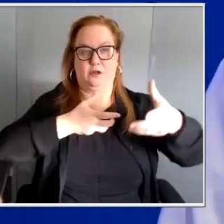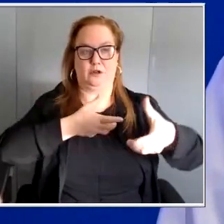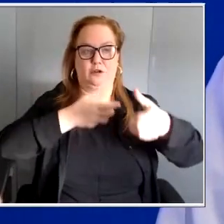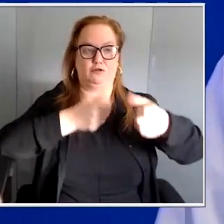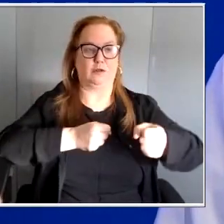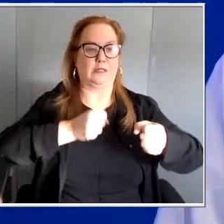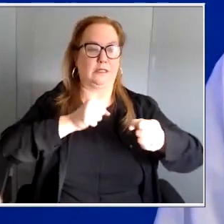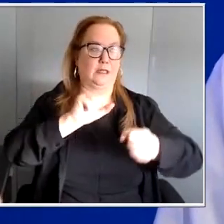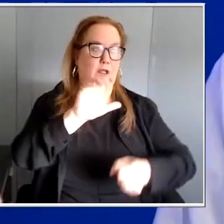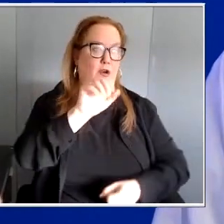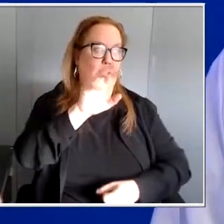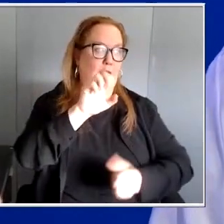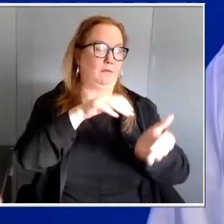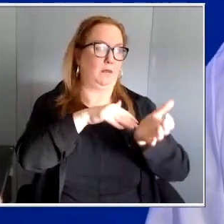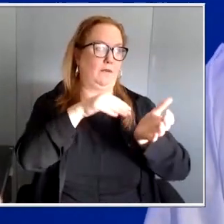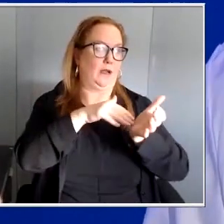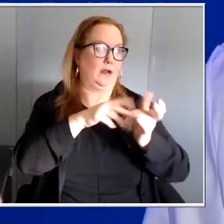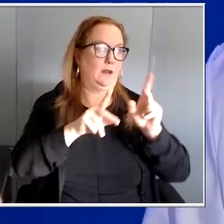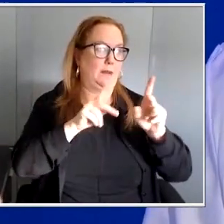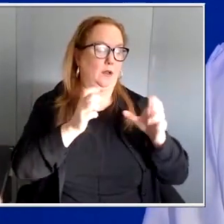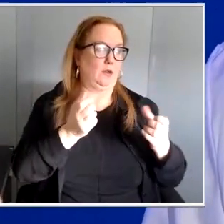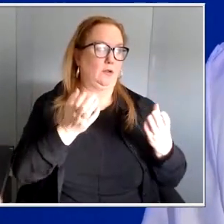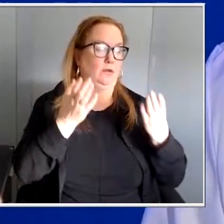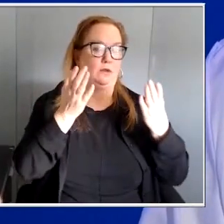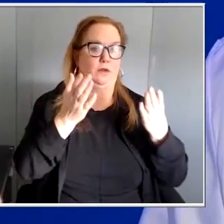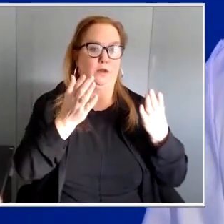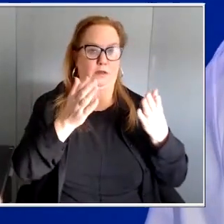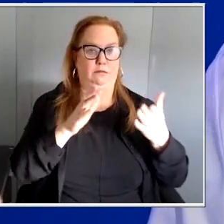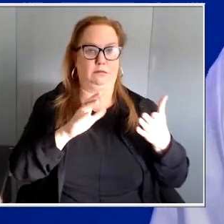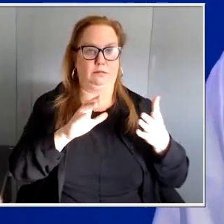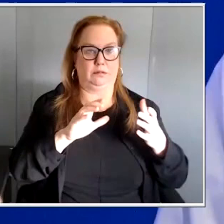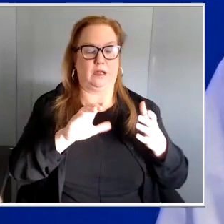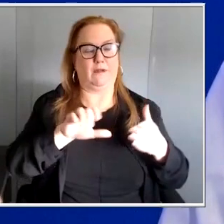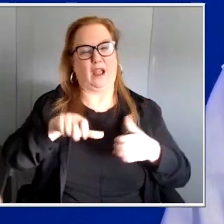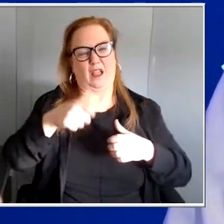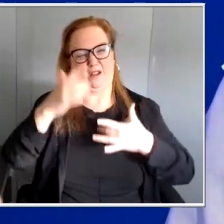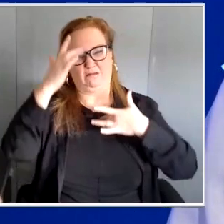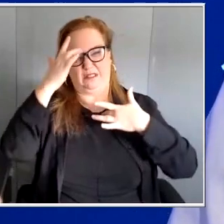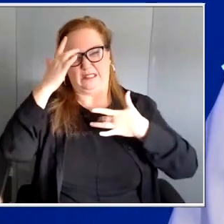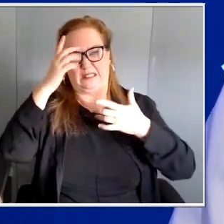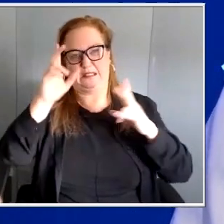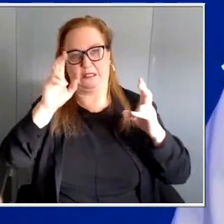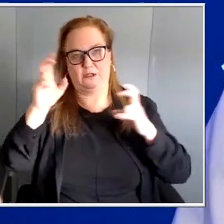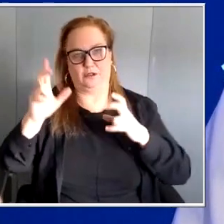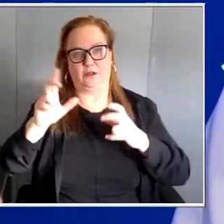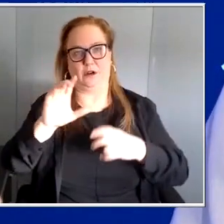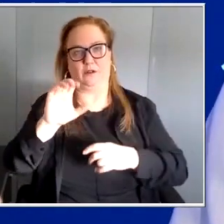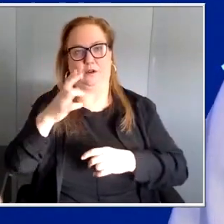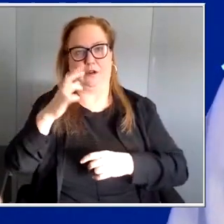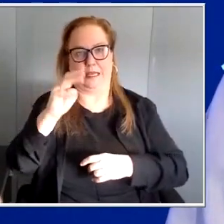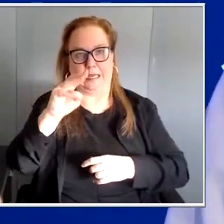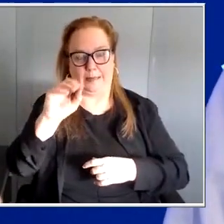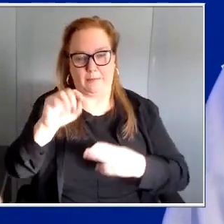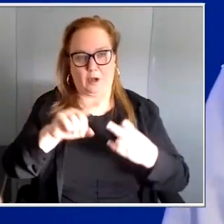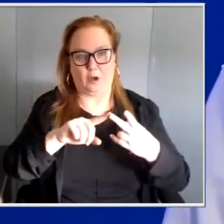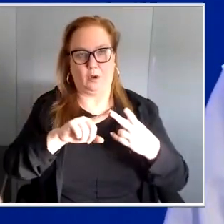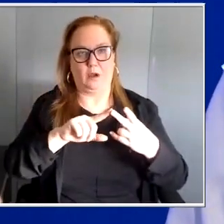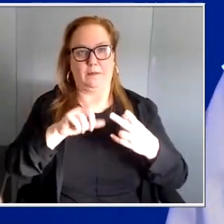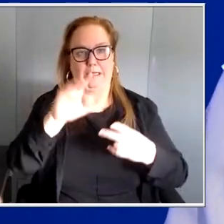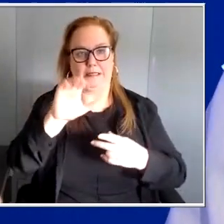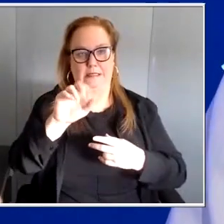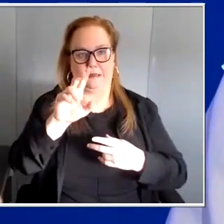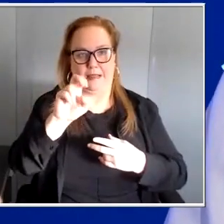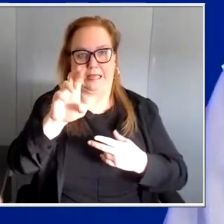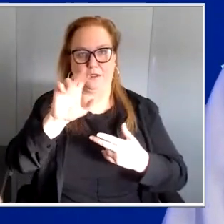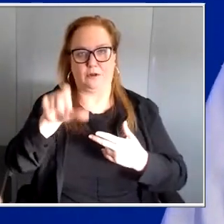providers. These are people who have significant comorbidities, such as they're on chemotherapy because they have leukemia or other cancers.